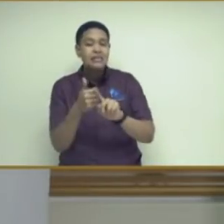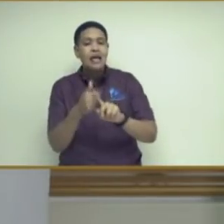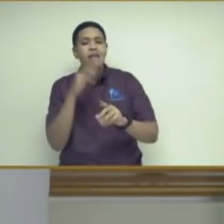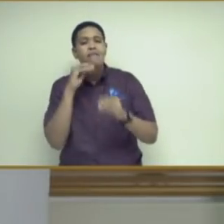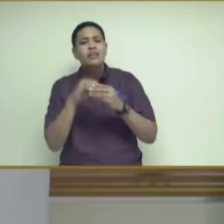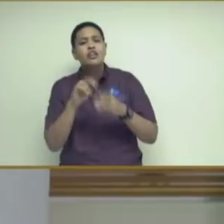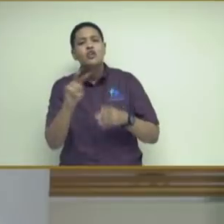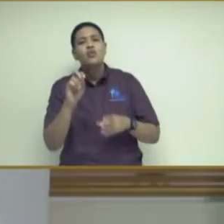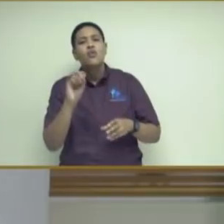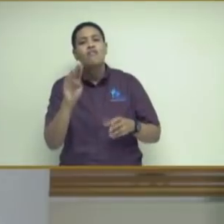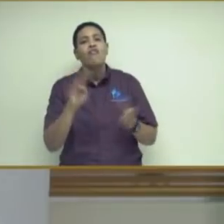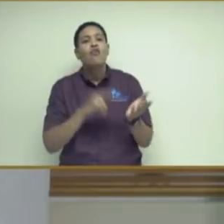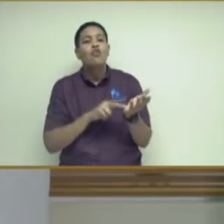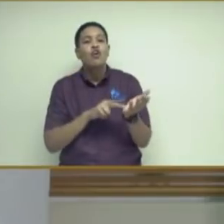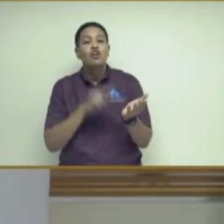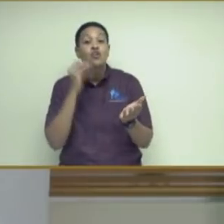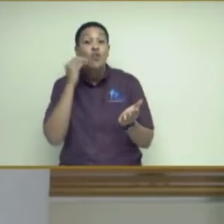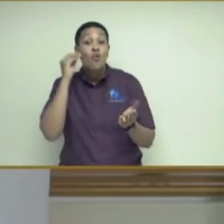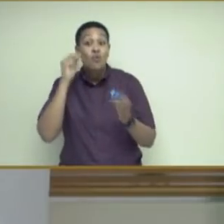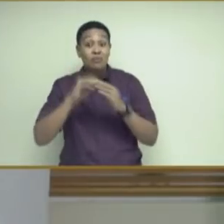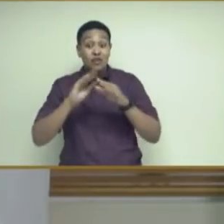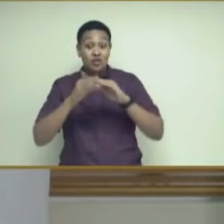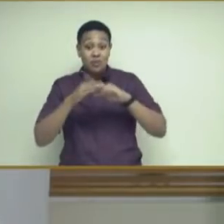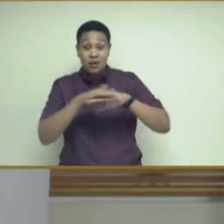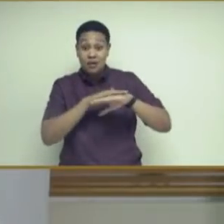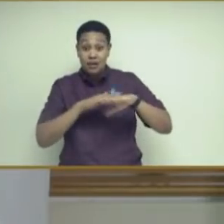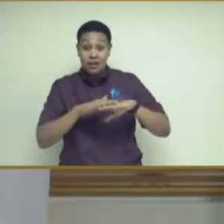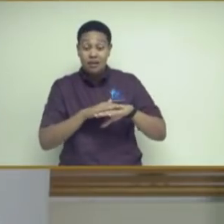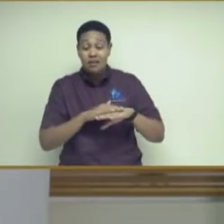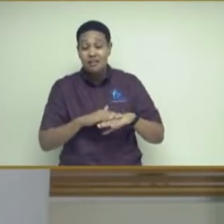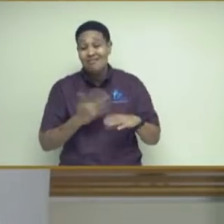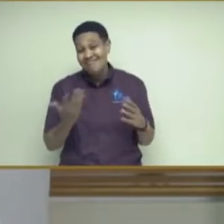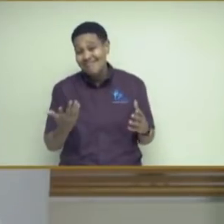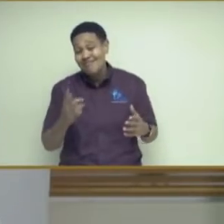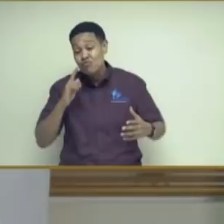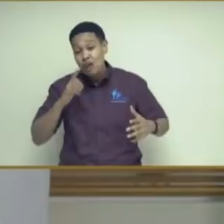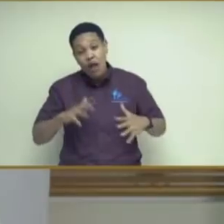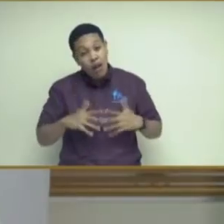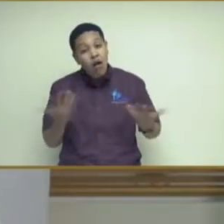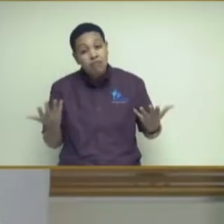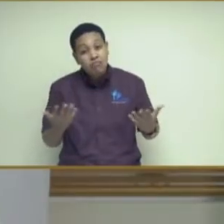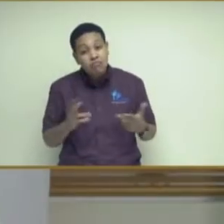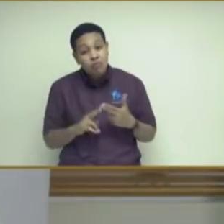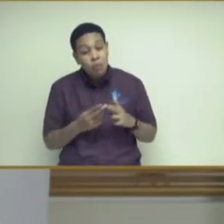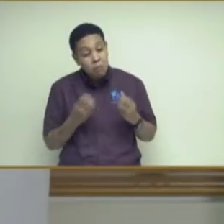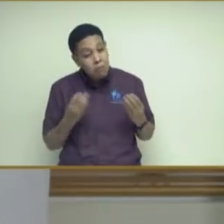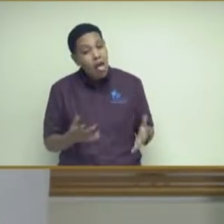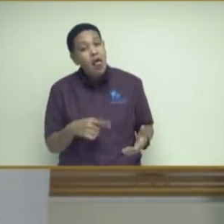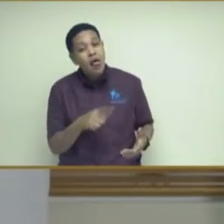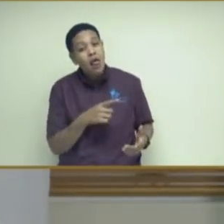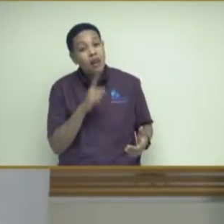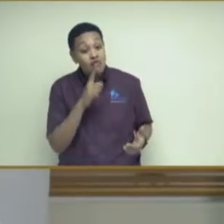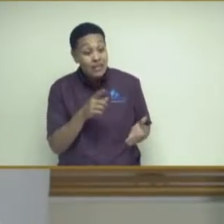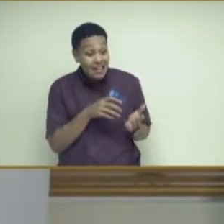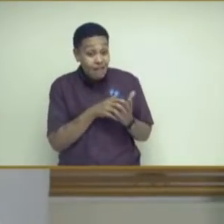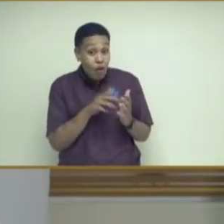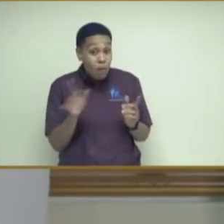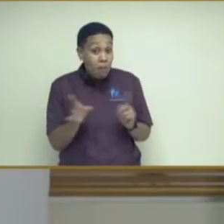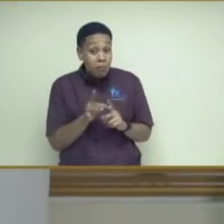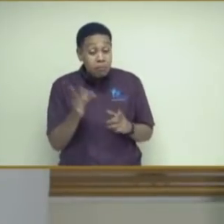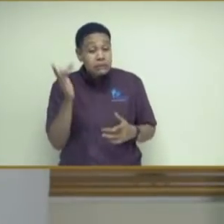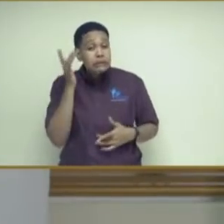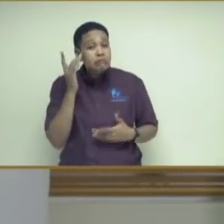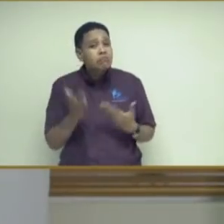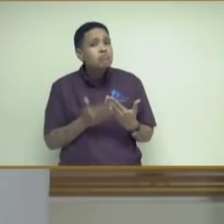the 204 nursing homes across the country. And this is a large number. And they are vulnerable. And as a